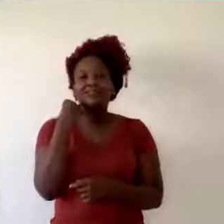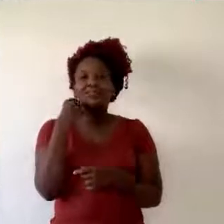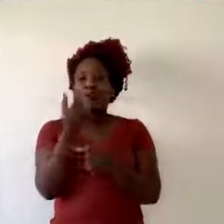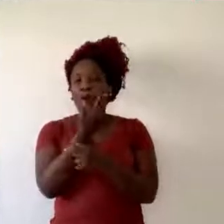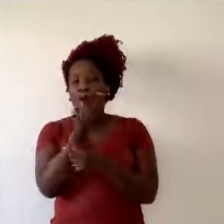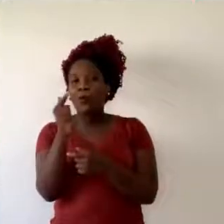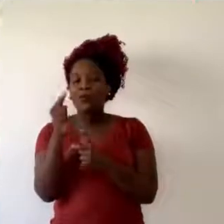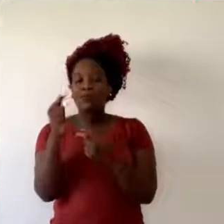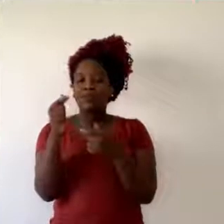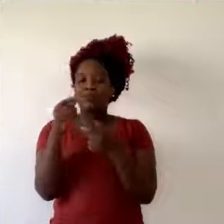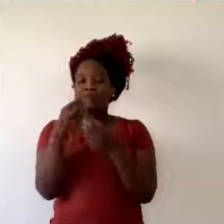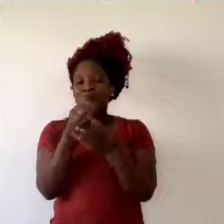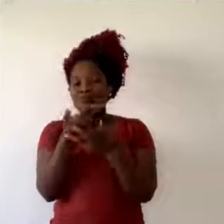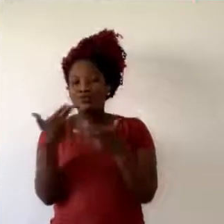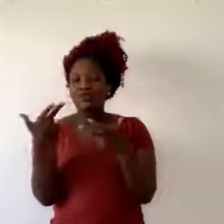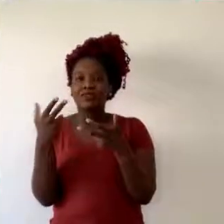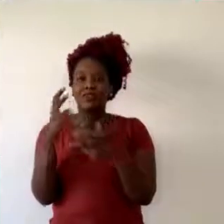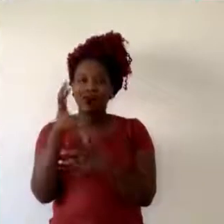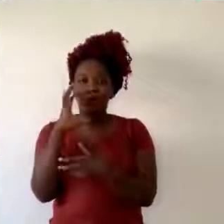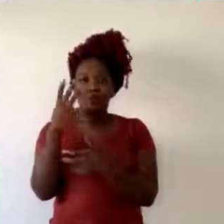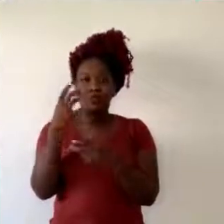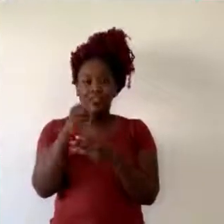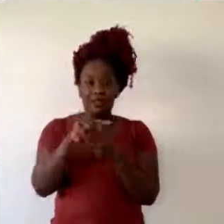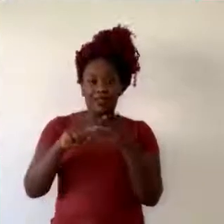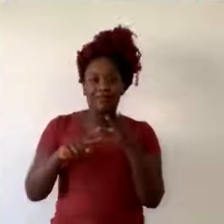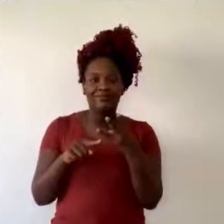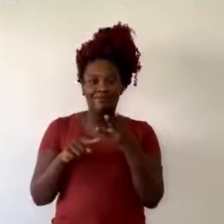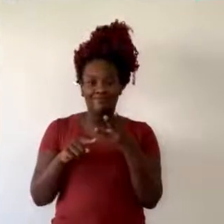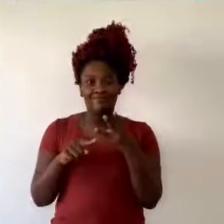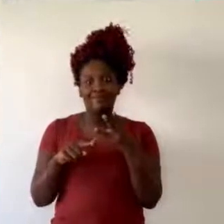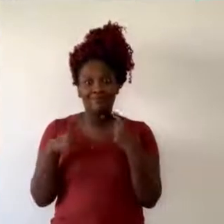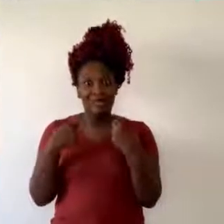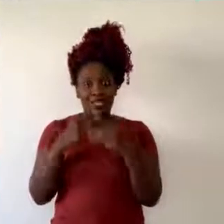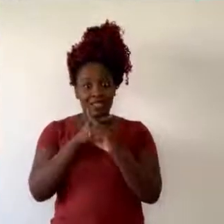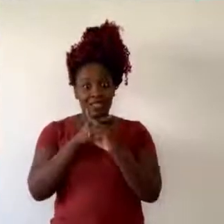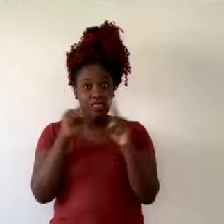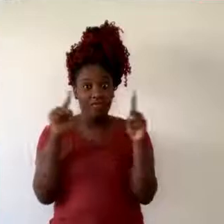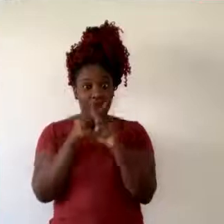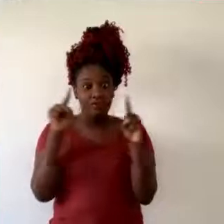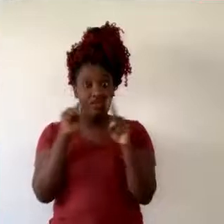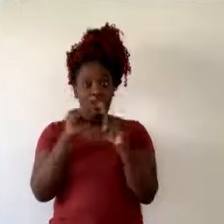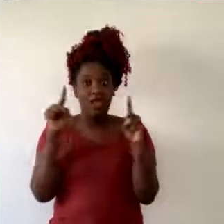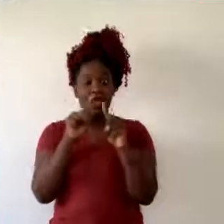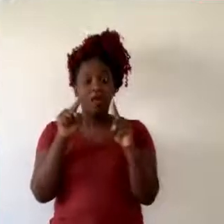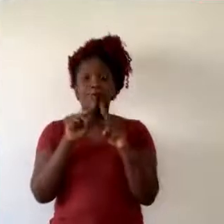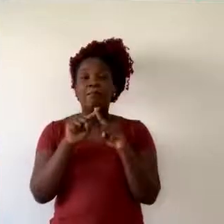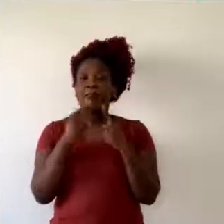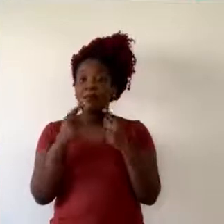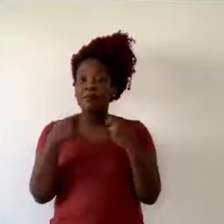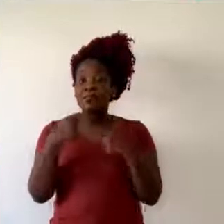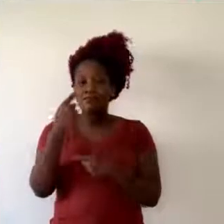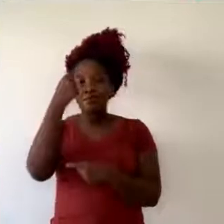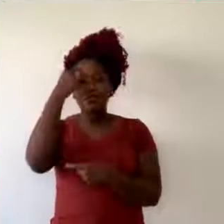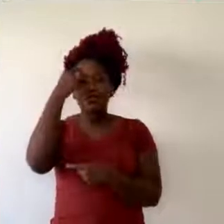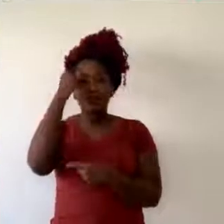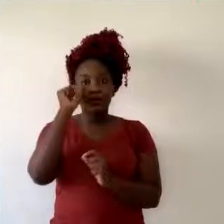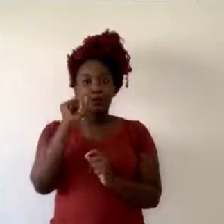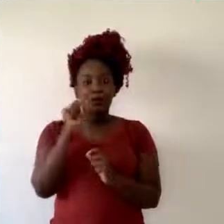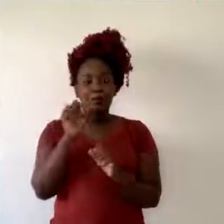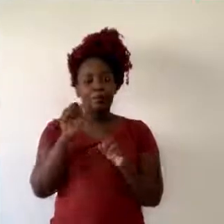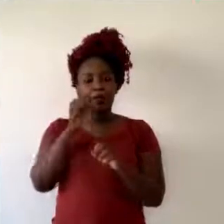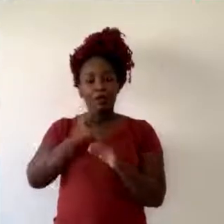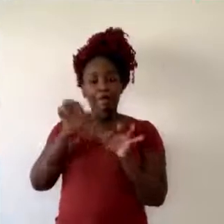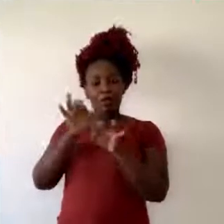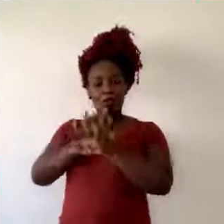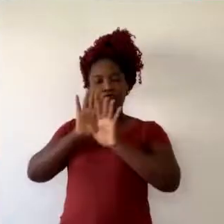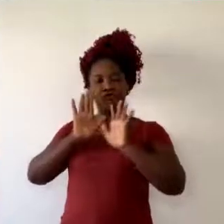not consider all the components of her circumstances. Denunciation is fundamental, but she will